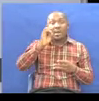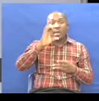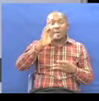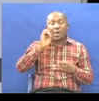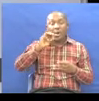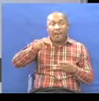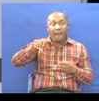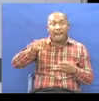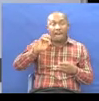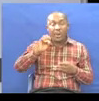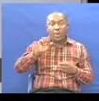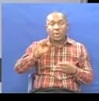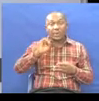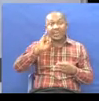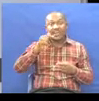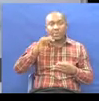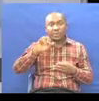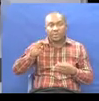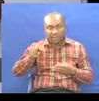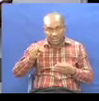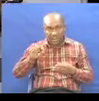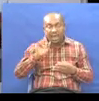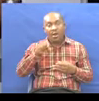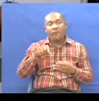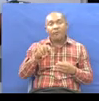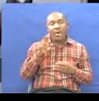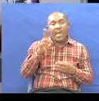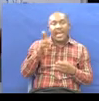of hydrogen peroxide